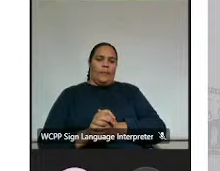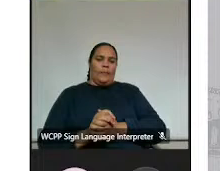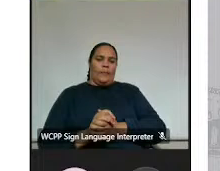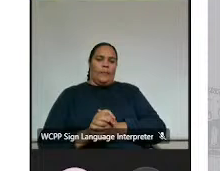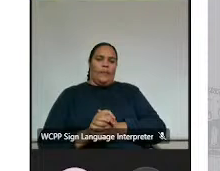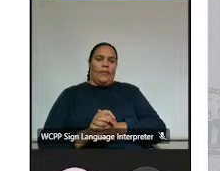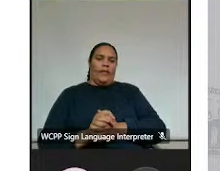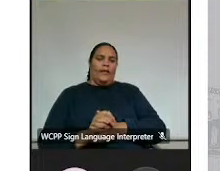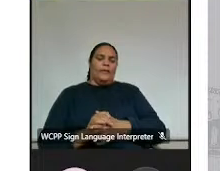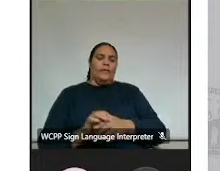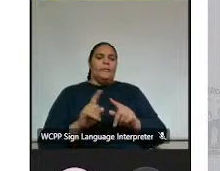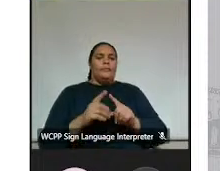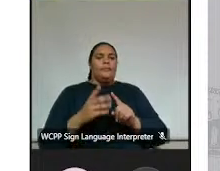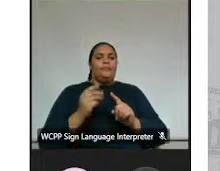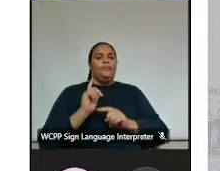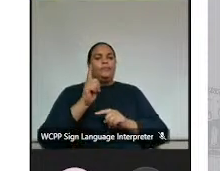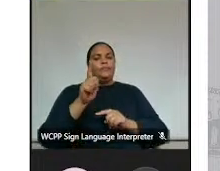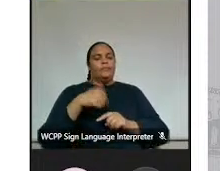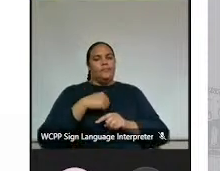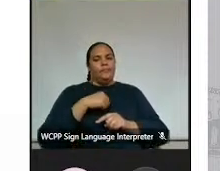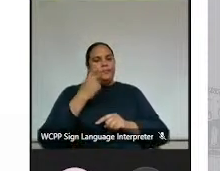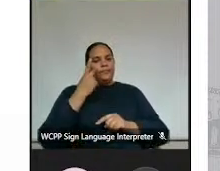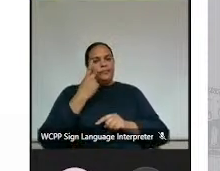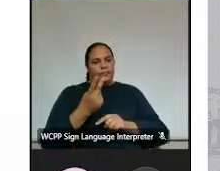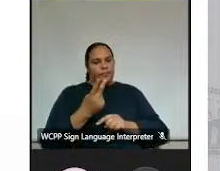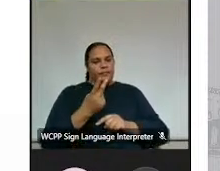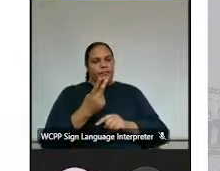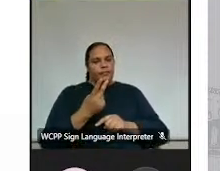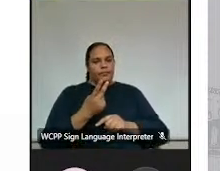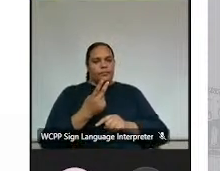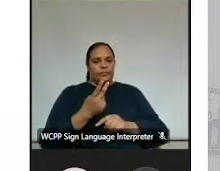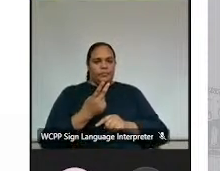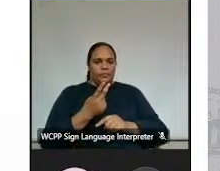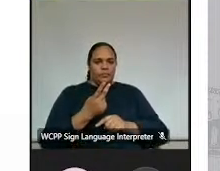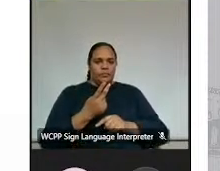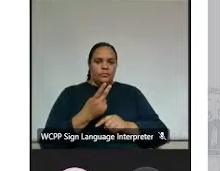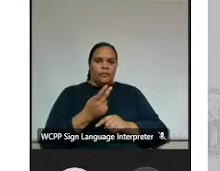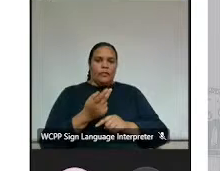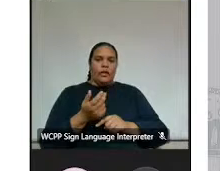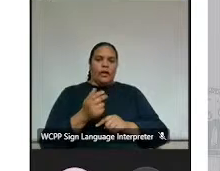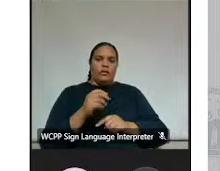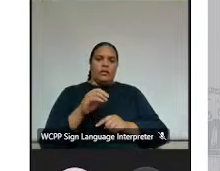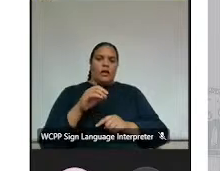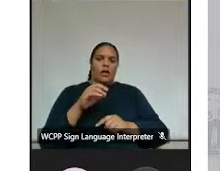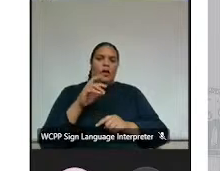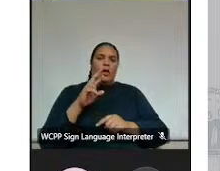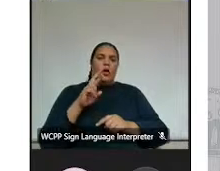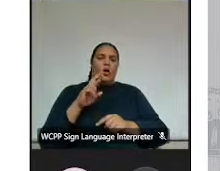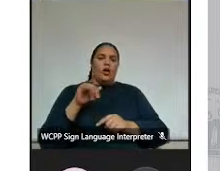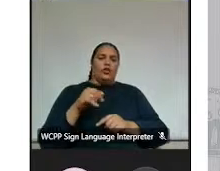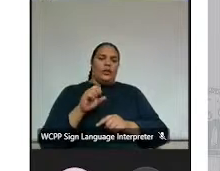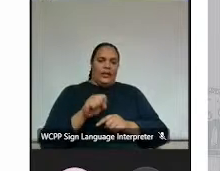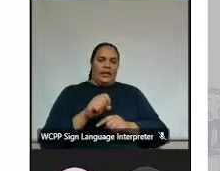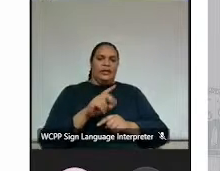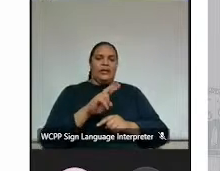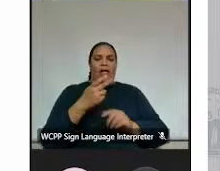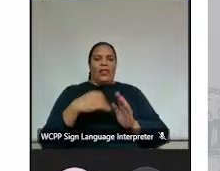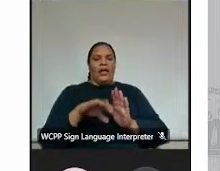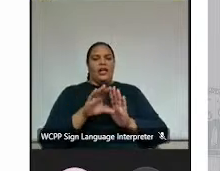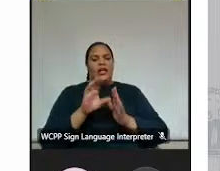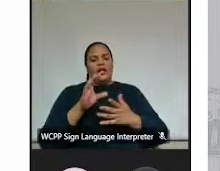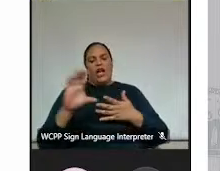class four. There's also later on we'll see the RJSs coming in as another category, and also public transport